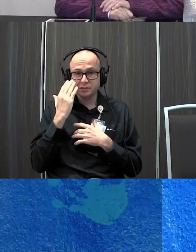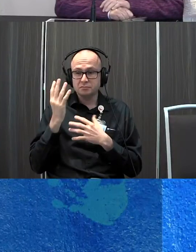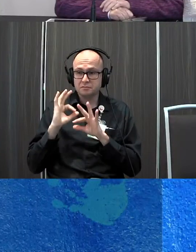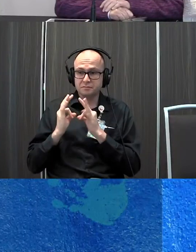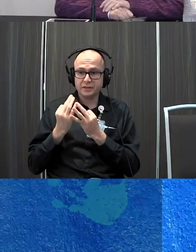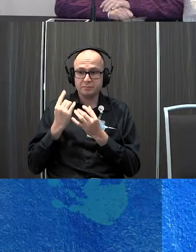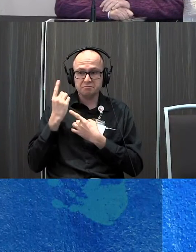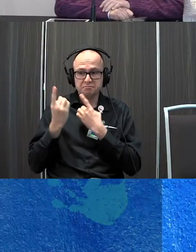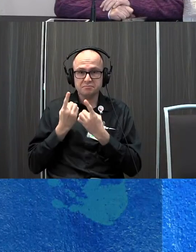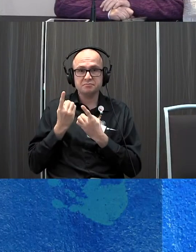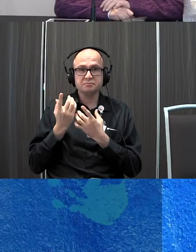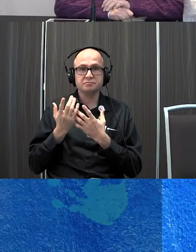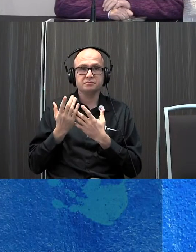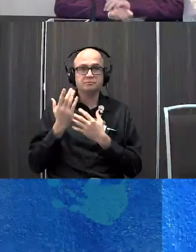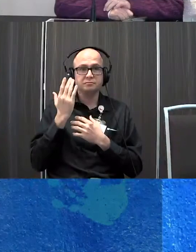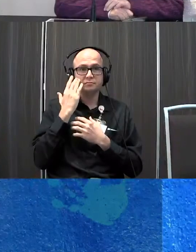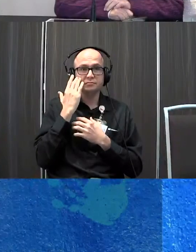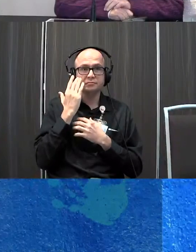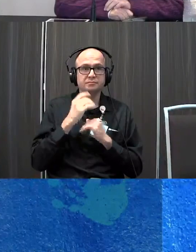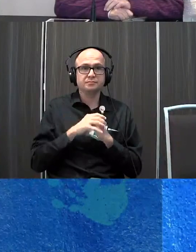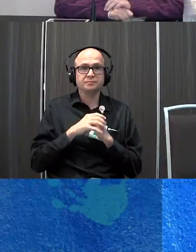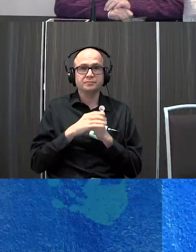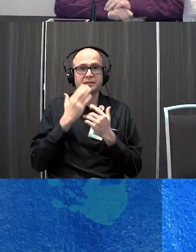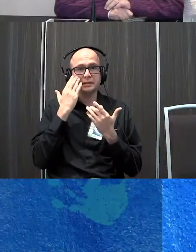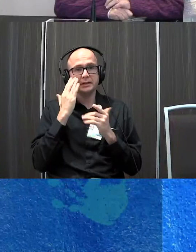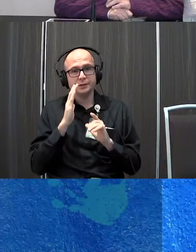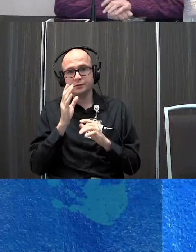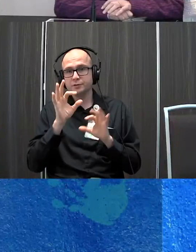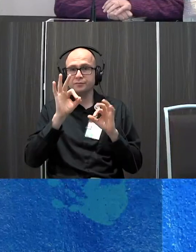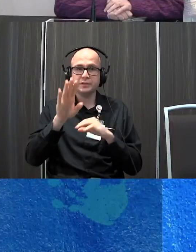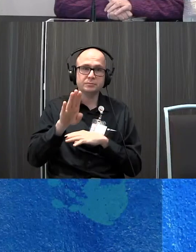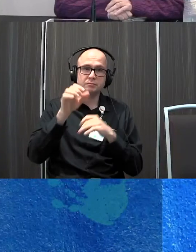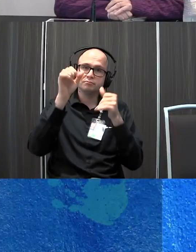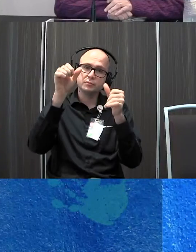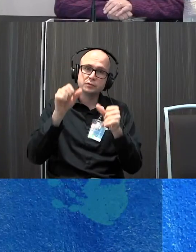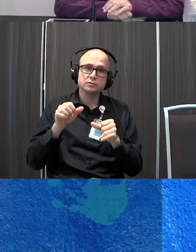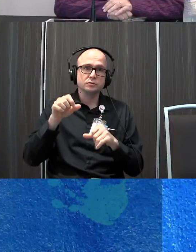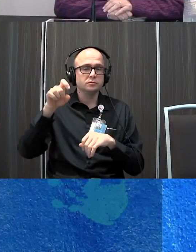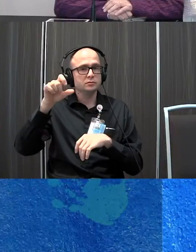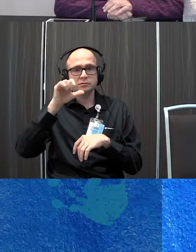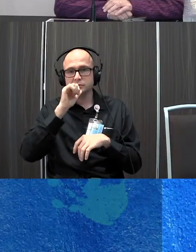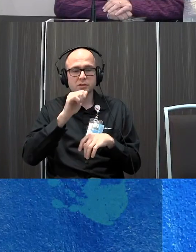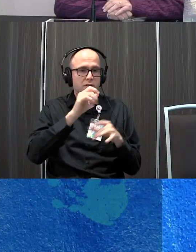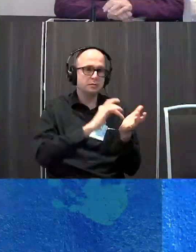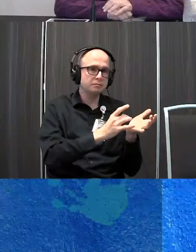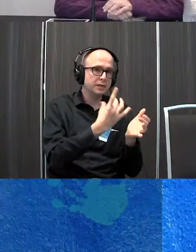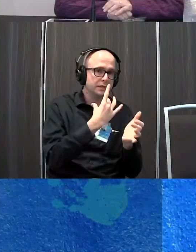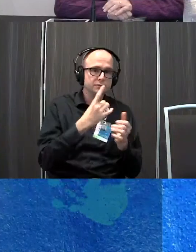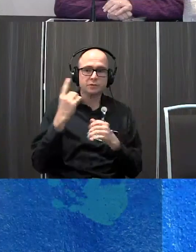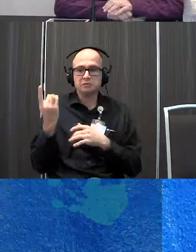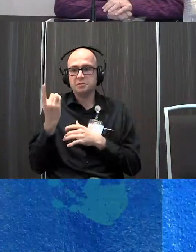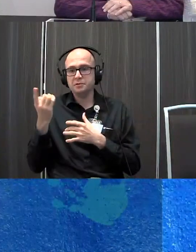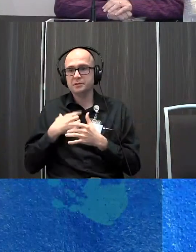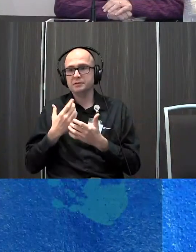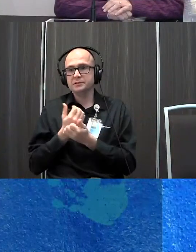family member, kind of, I don't know, you can get on Facebook and people say you shouldn't medicate, and others are like, this was the only thing that